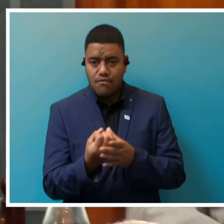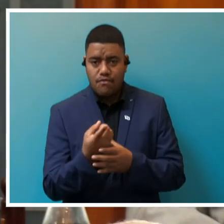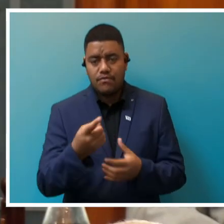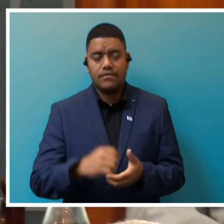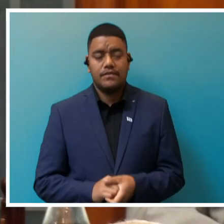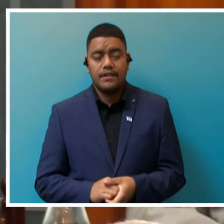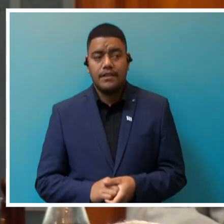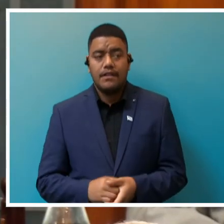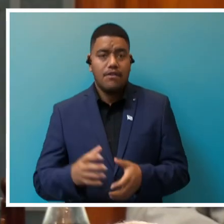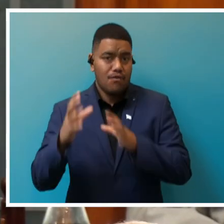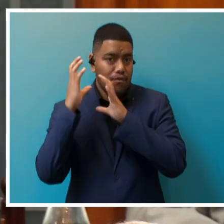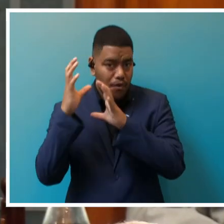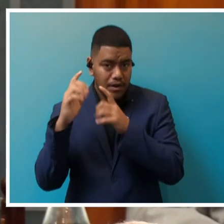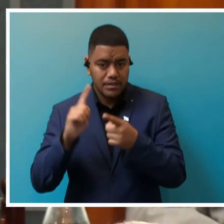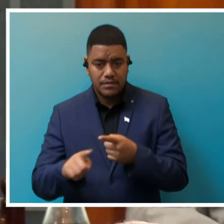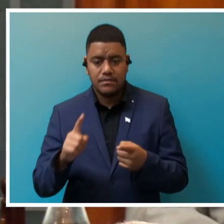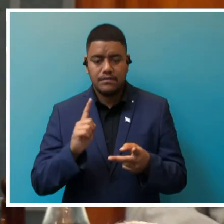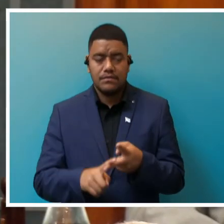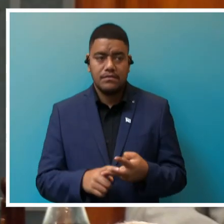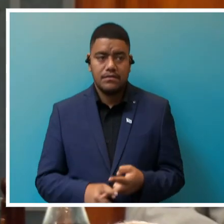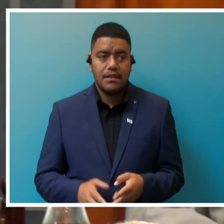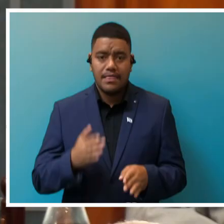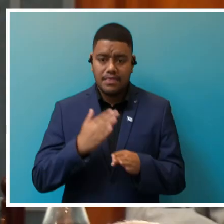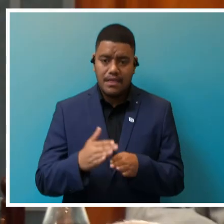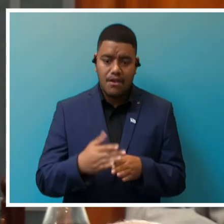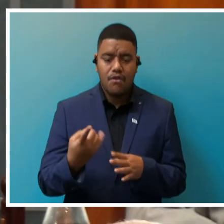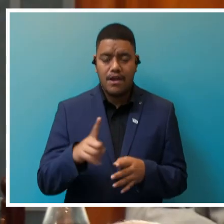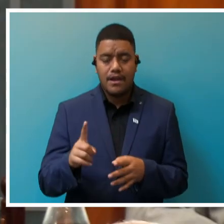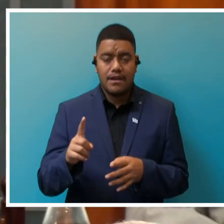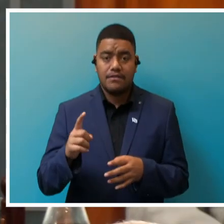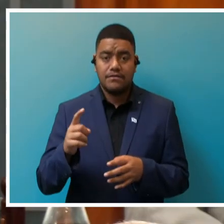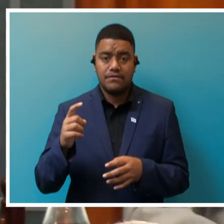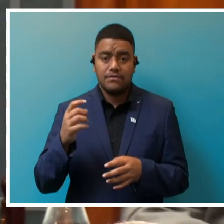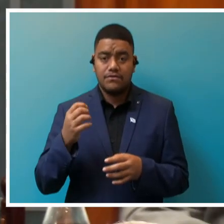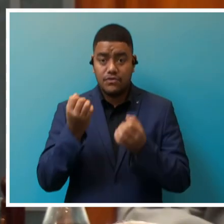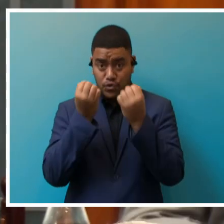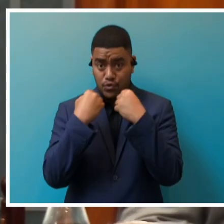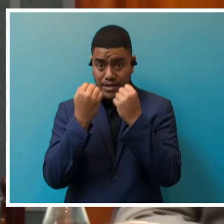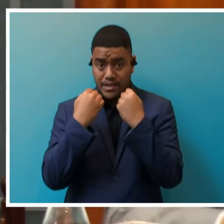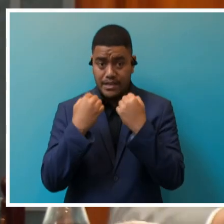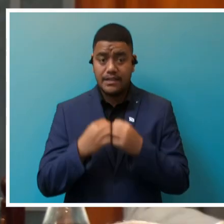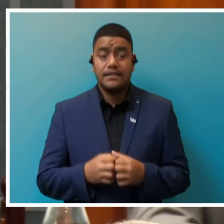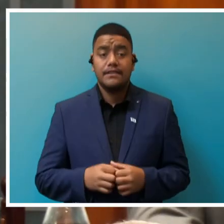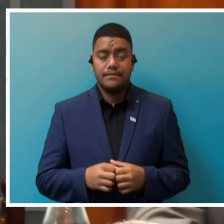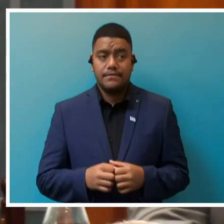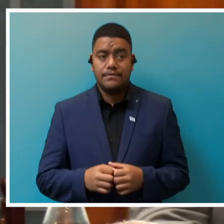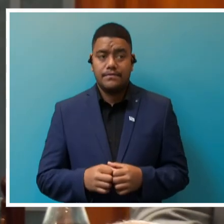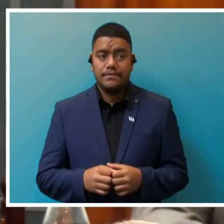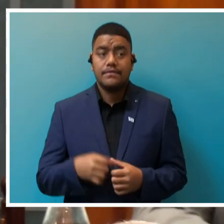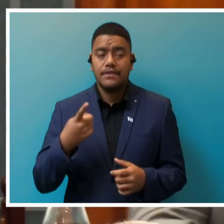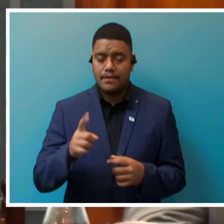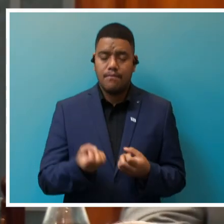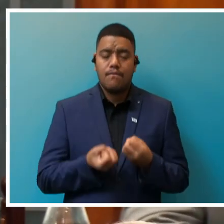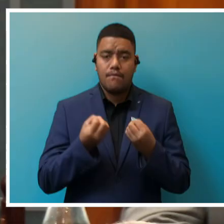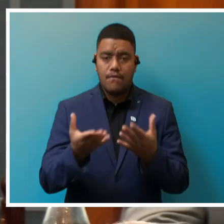systems like coconuts, cocoa, dalo, and sugarcane. They supplement labor for weed control and also provide